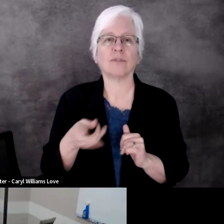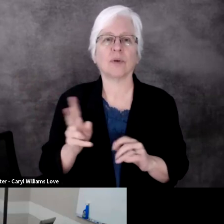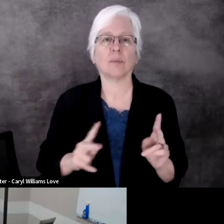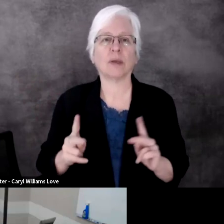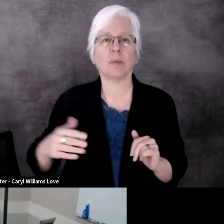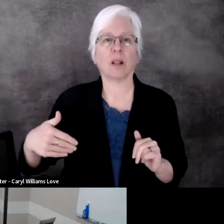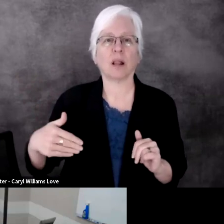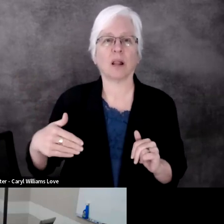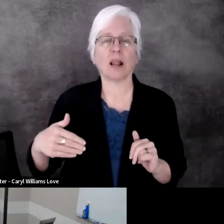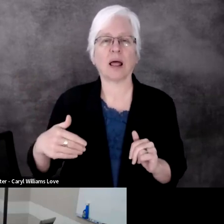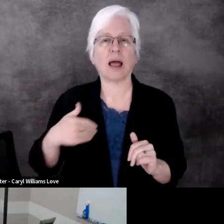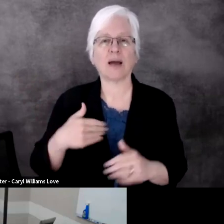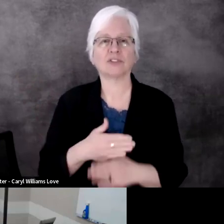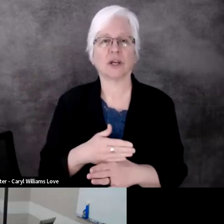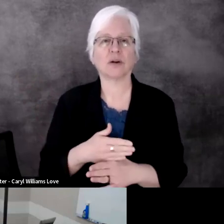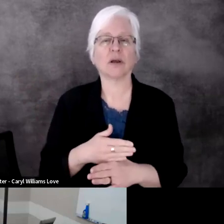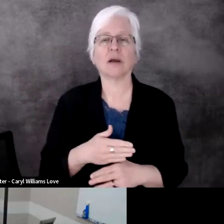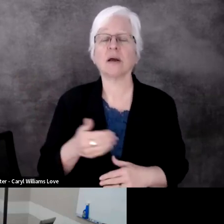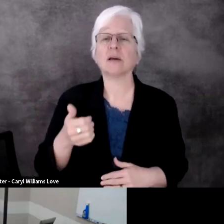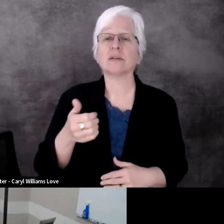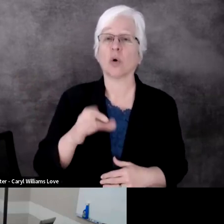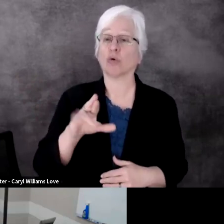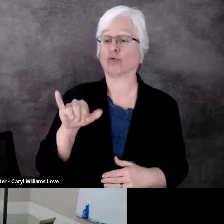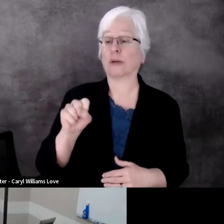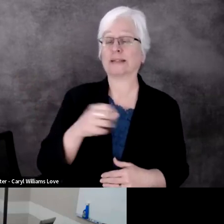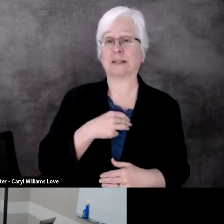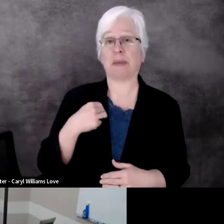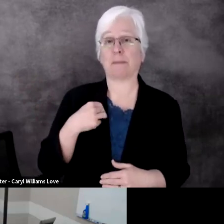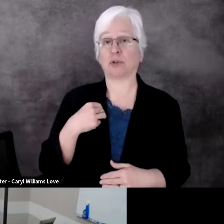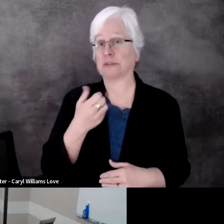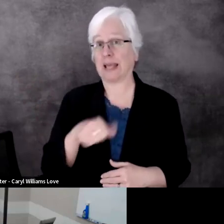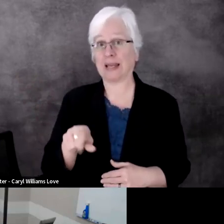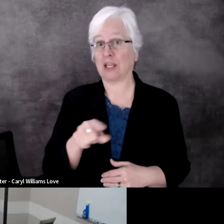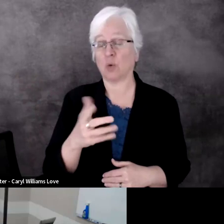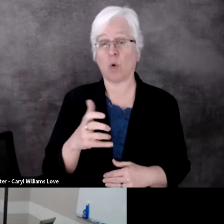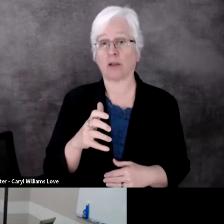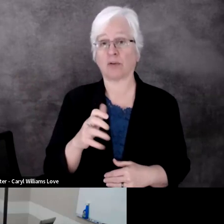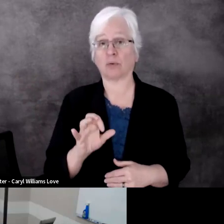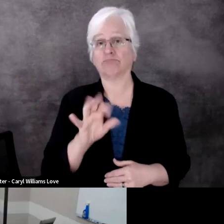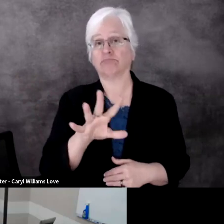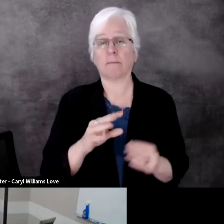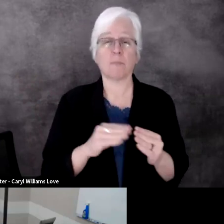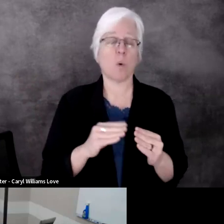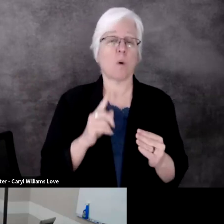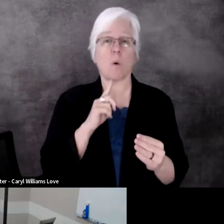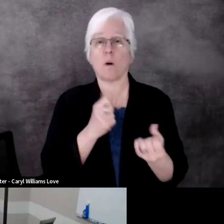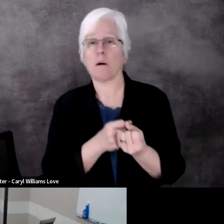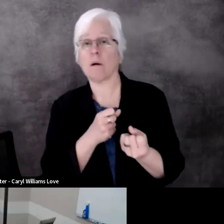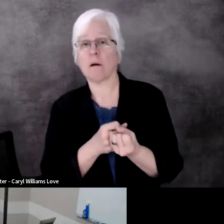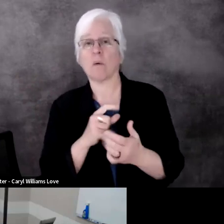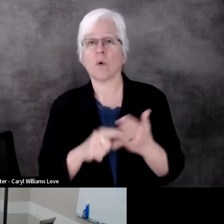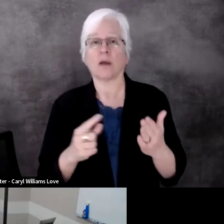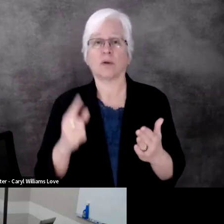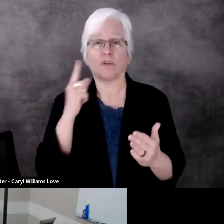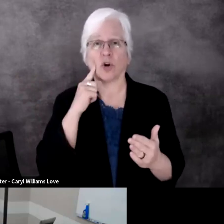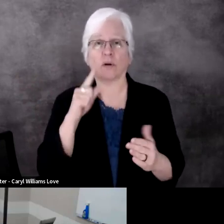yet. Remaining CRIS committee members, anything, any takeaways you want to share or echo from what you've heard from your colleagues?